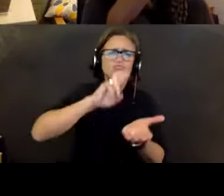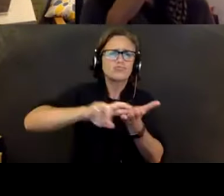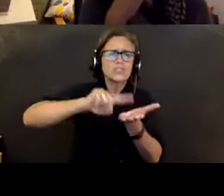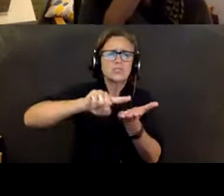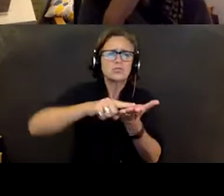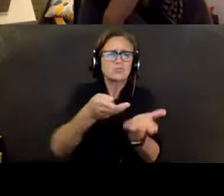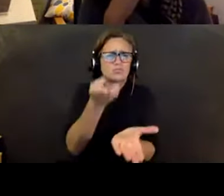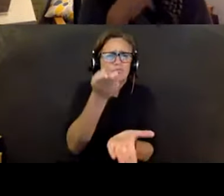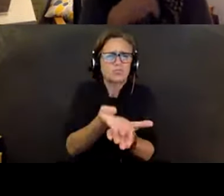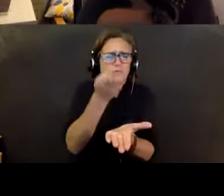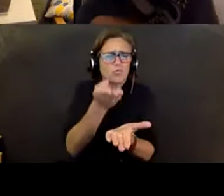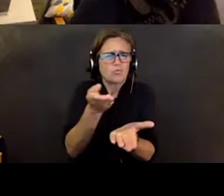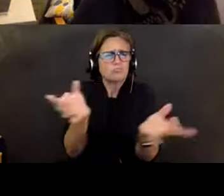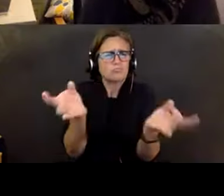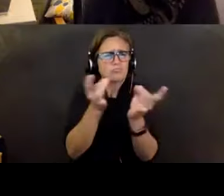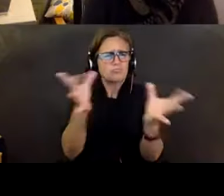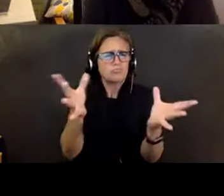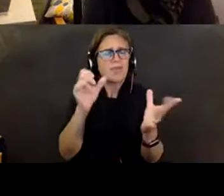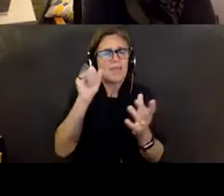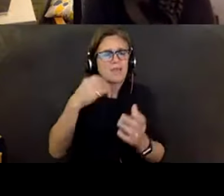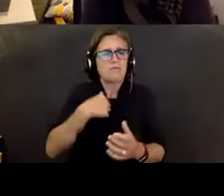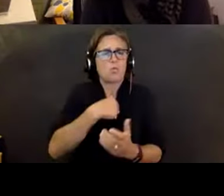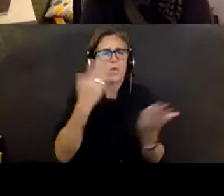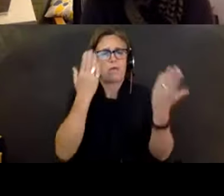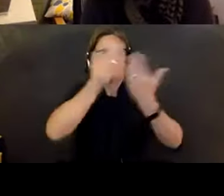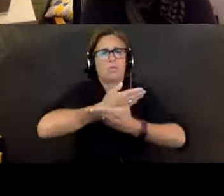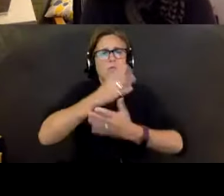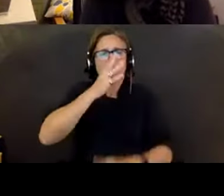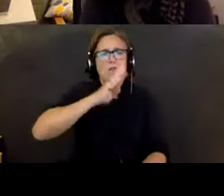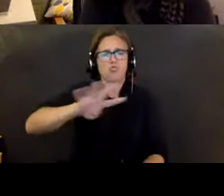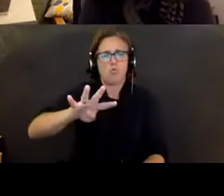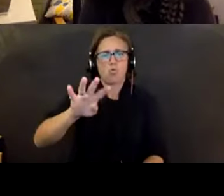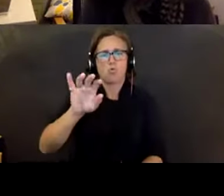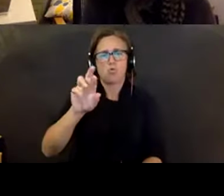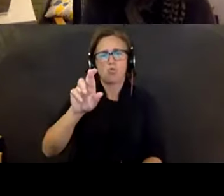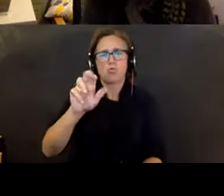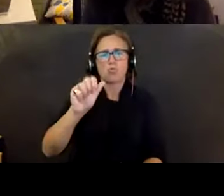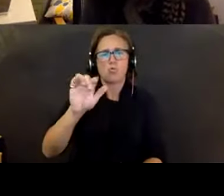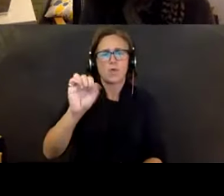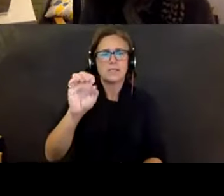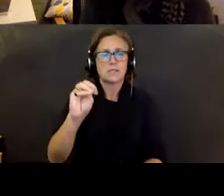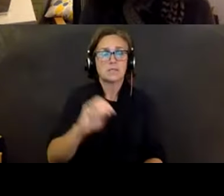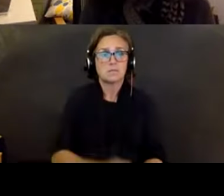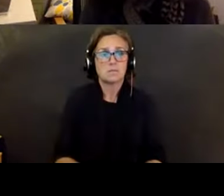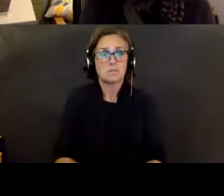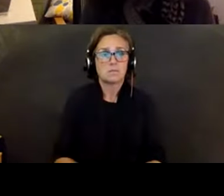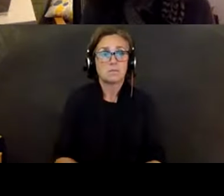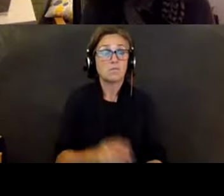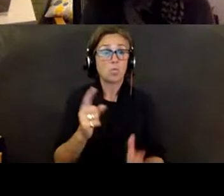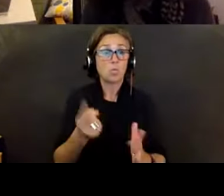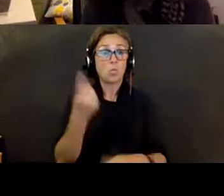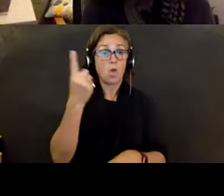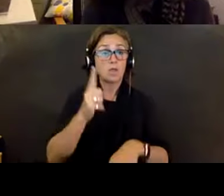and then people will come along. It's going to be a slow process. If we could have one conversation to end racism, I would love